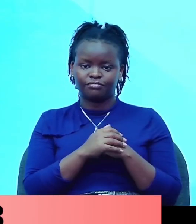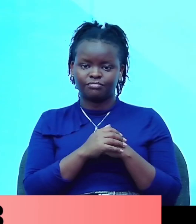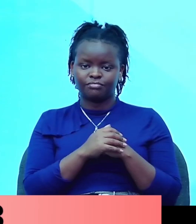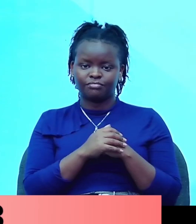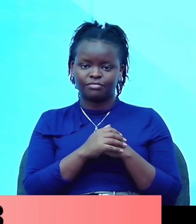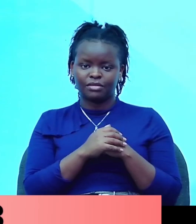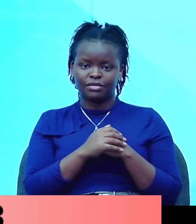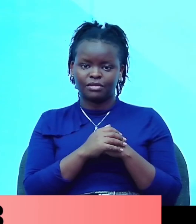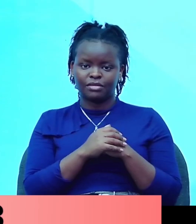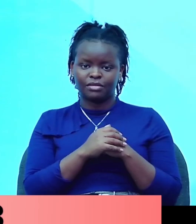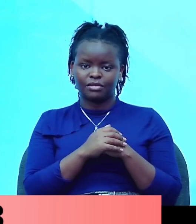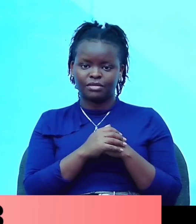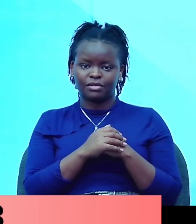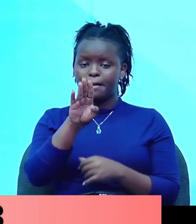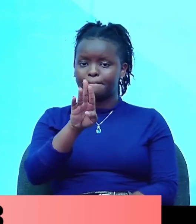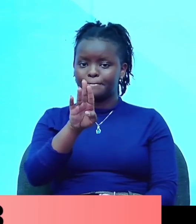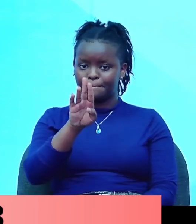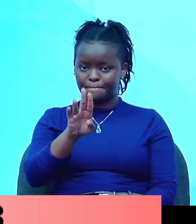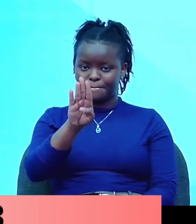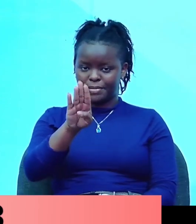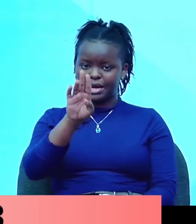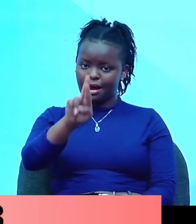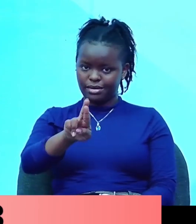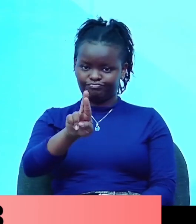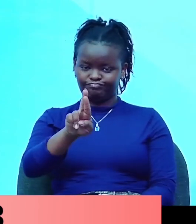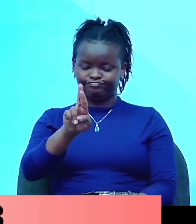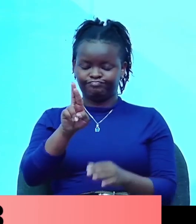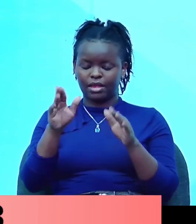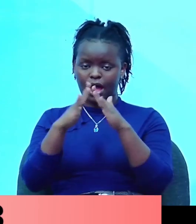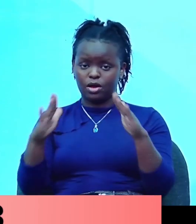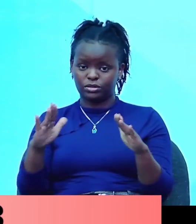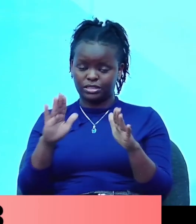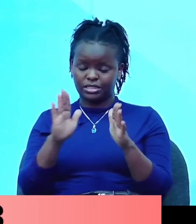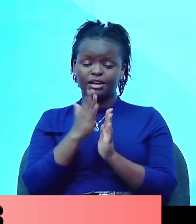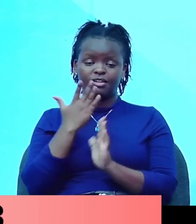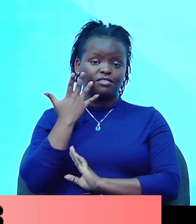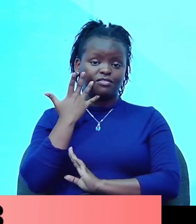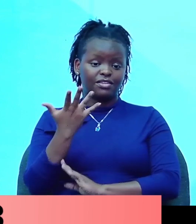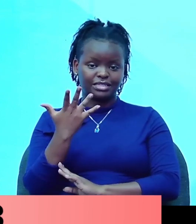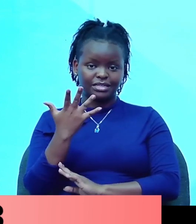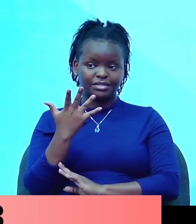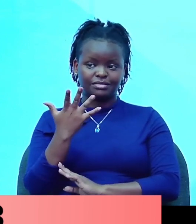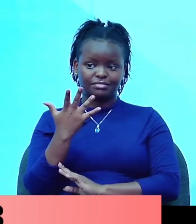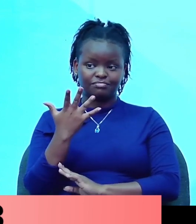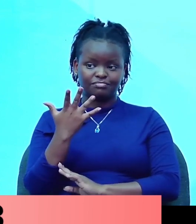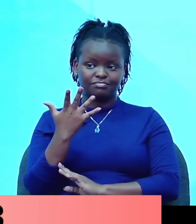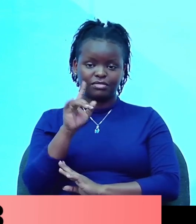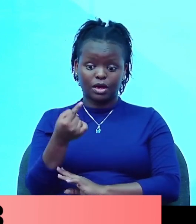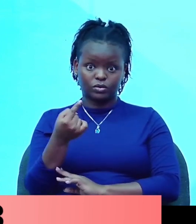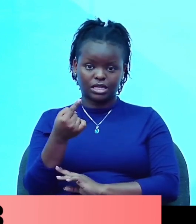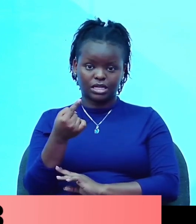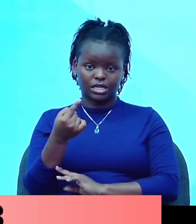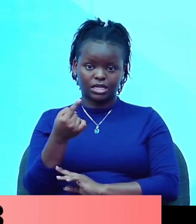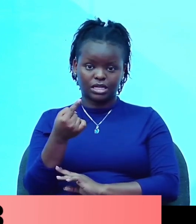is one of the grand prizes, right? Yes. And also we have 500,000 in MMF savings. Yes. Maybe I